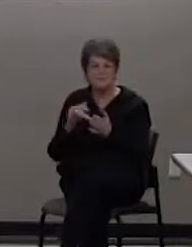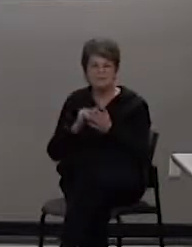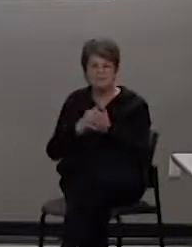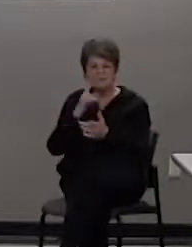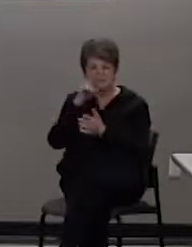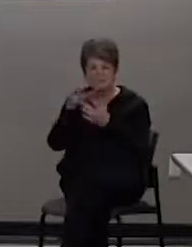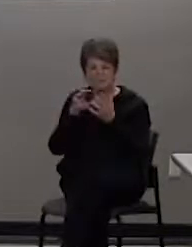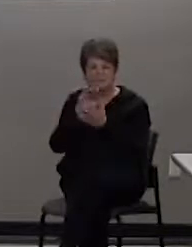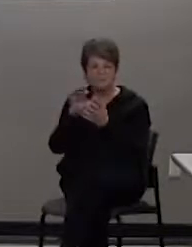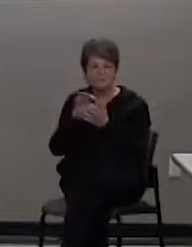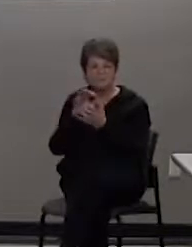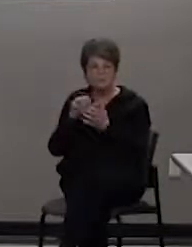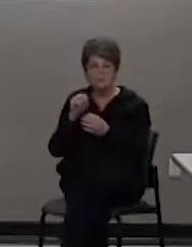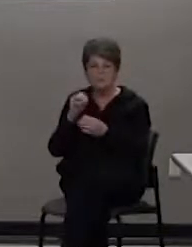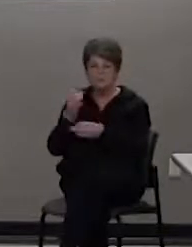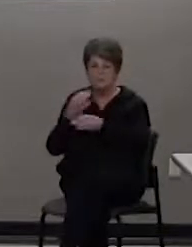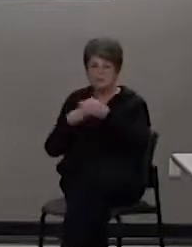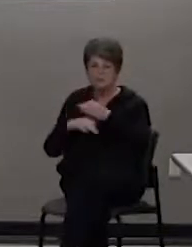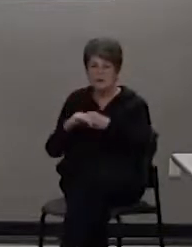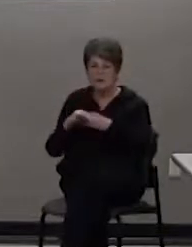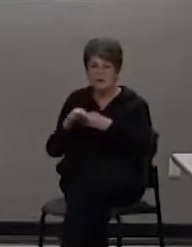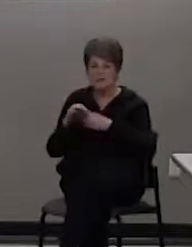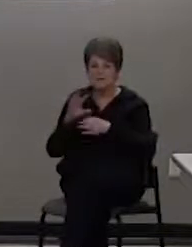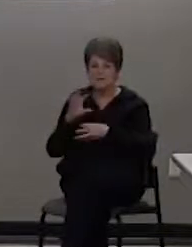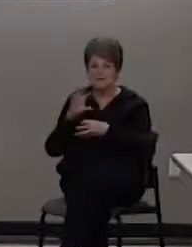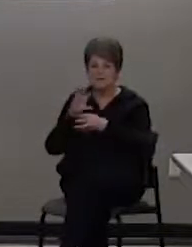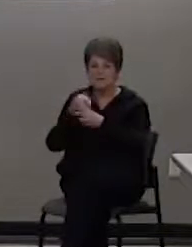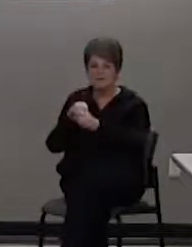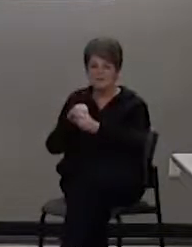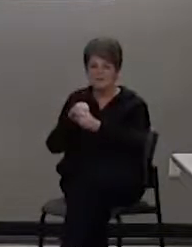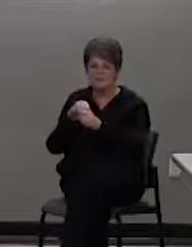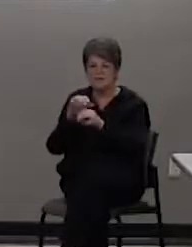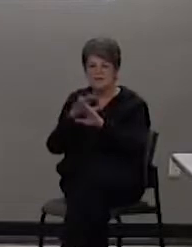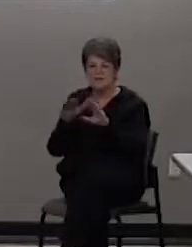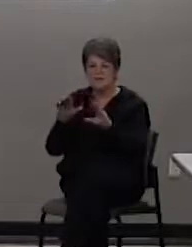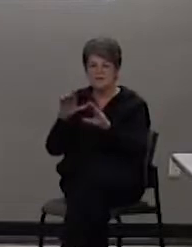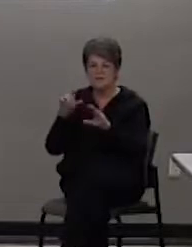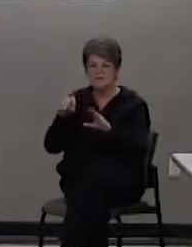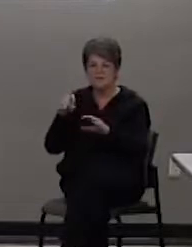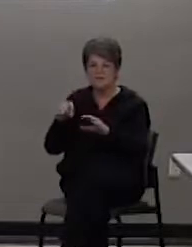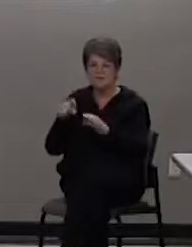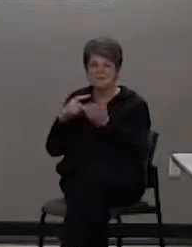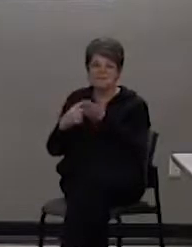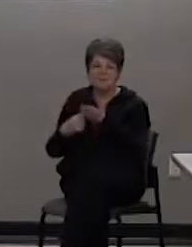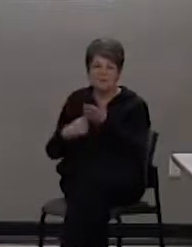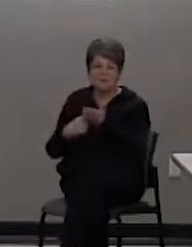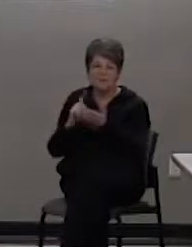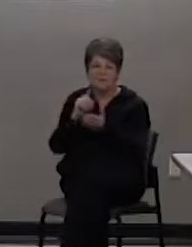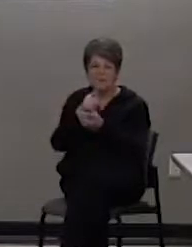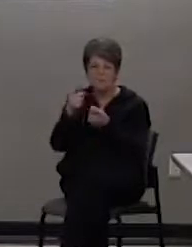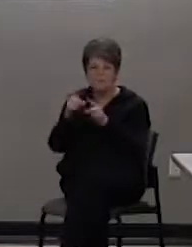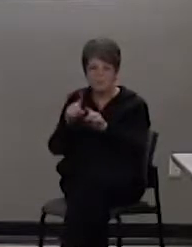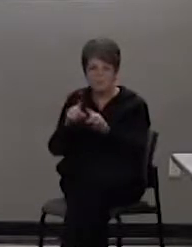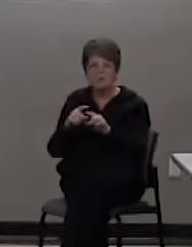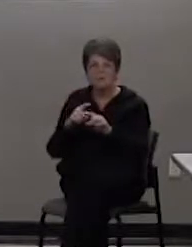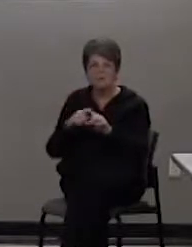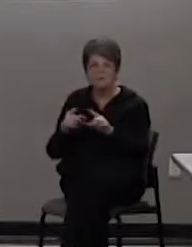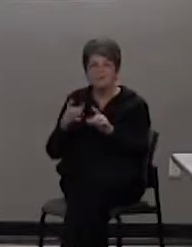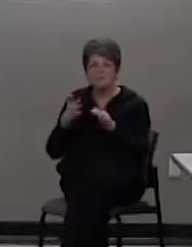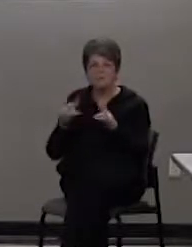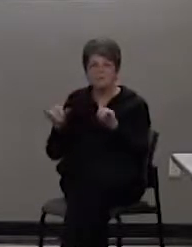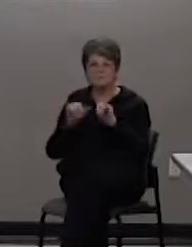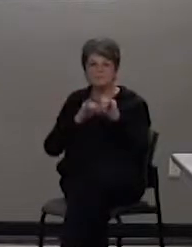just confusion. So rather than engage in an unnecessary debate where you agree, is let's bring it to a common